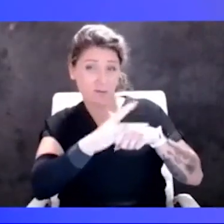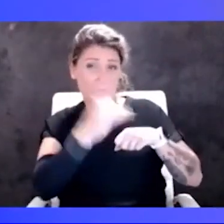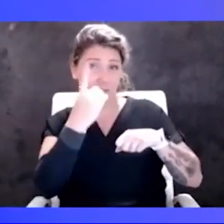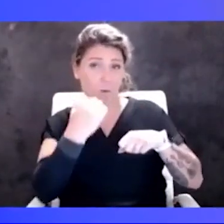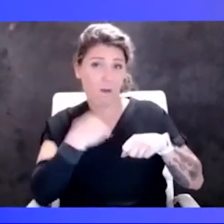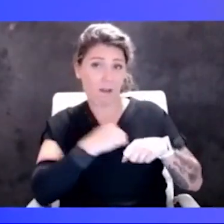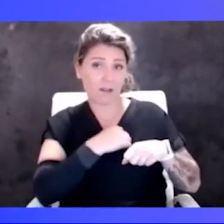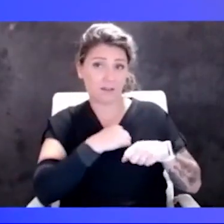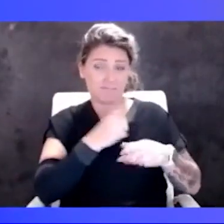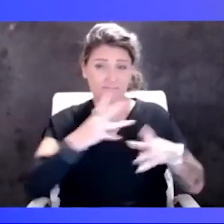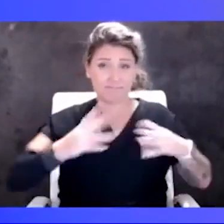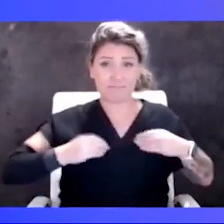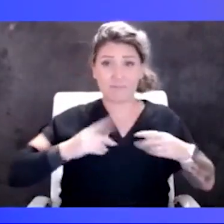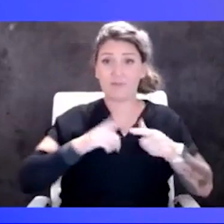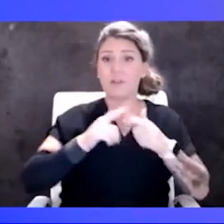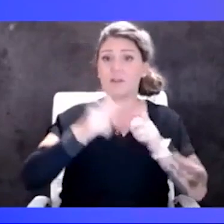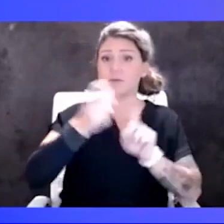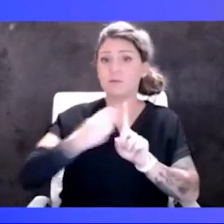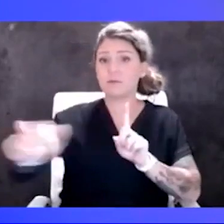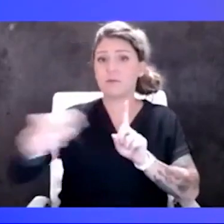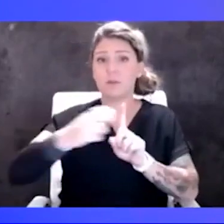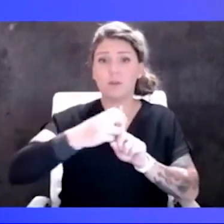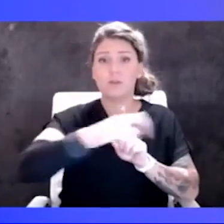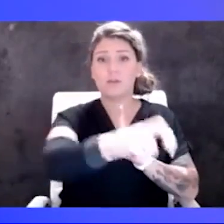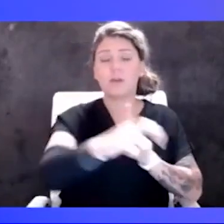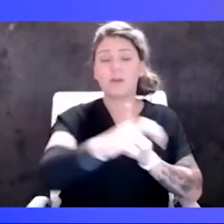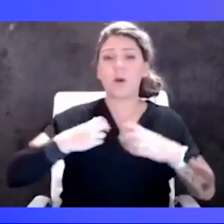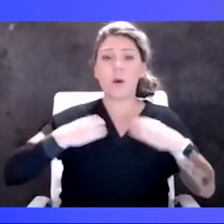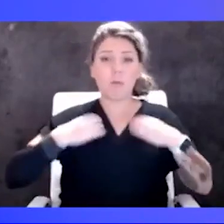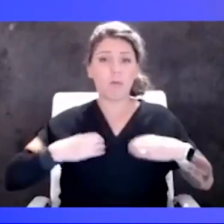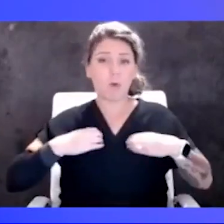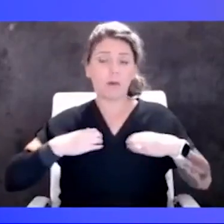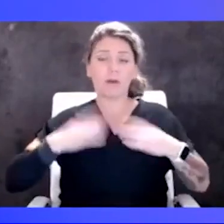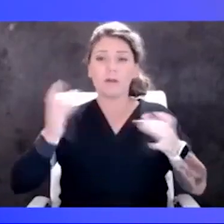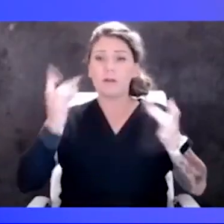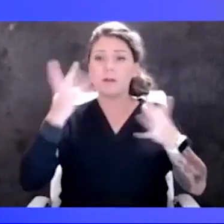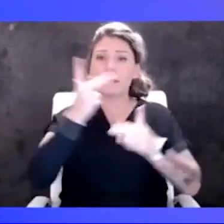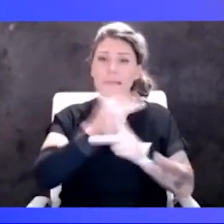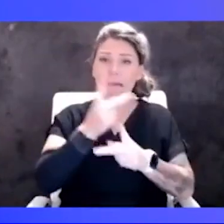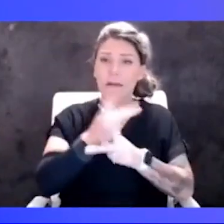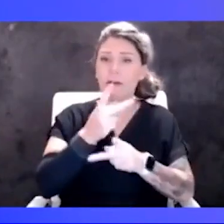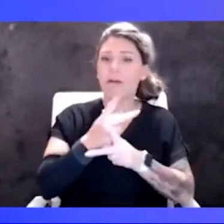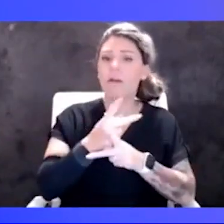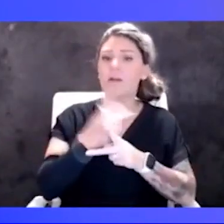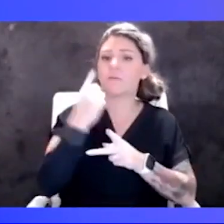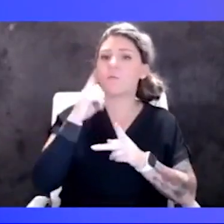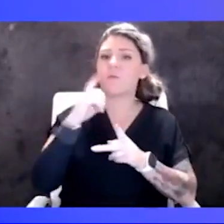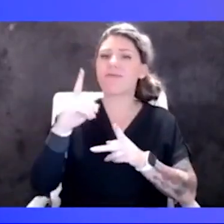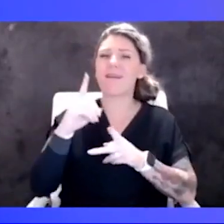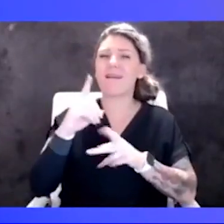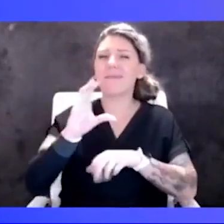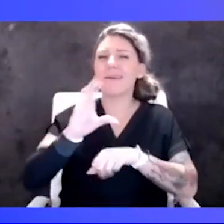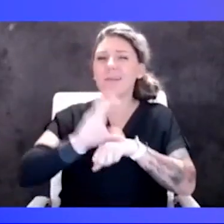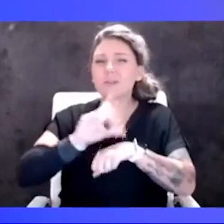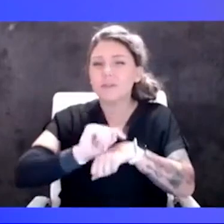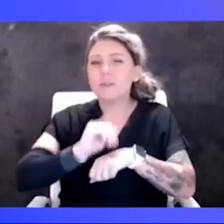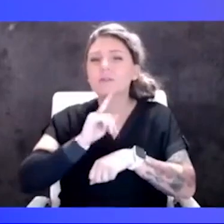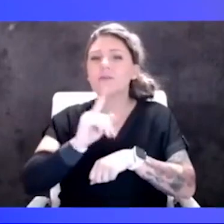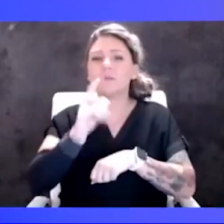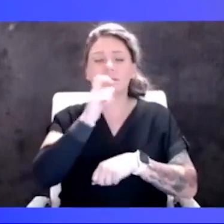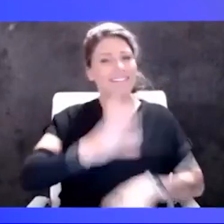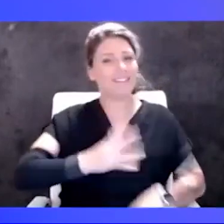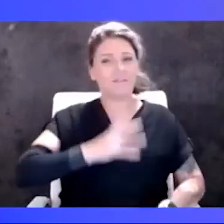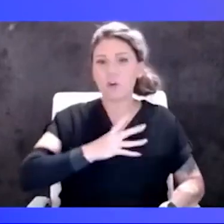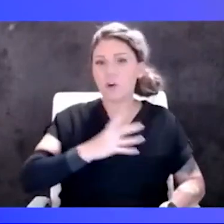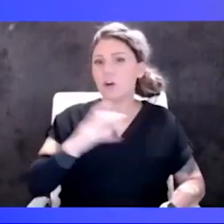would reroute to one of us, pulmonary critical care, to do a critical care consult with them. It's not a formal EICU or